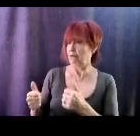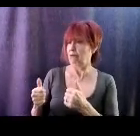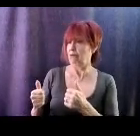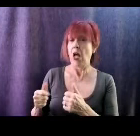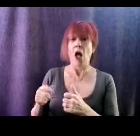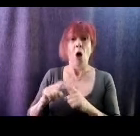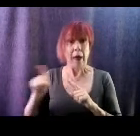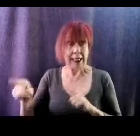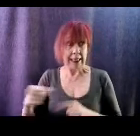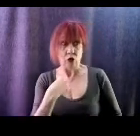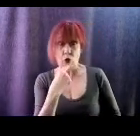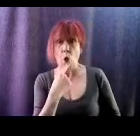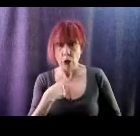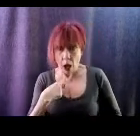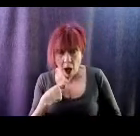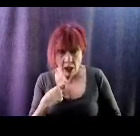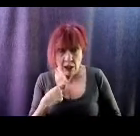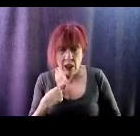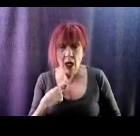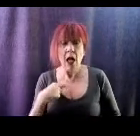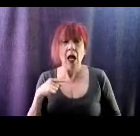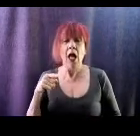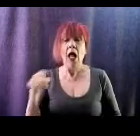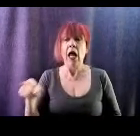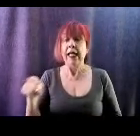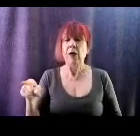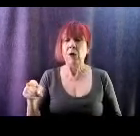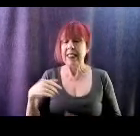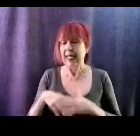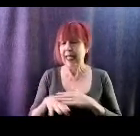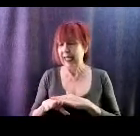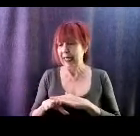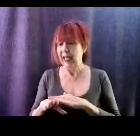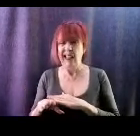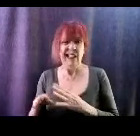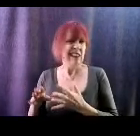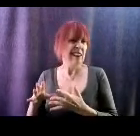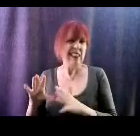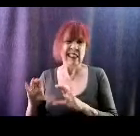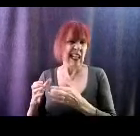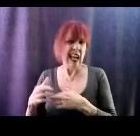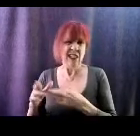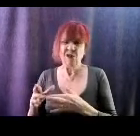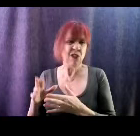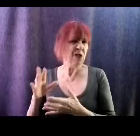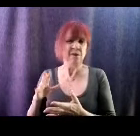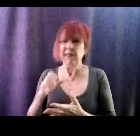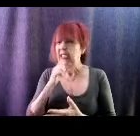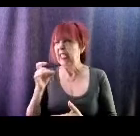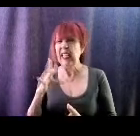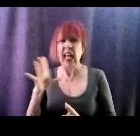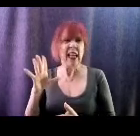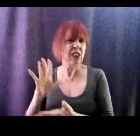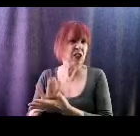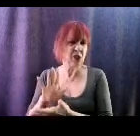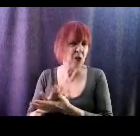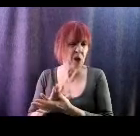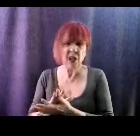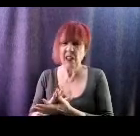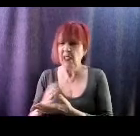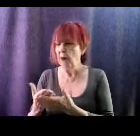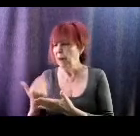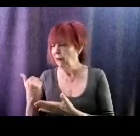to disclose that he was in the BD classroom. He didn't really like school. He thought about dropping out, but now that he's the head of the IT